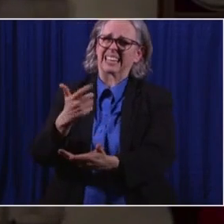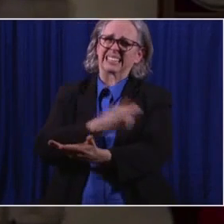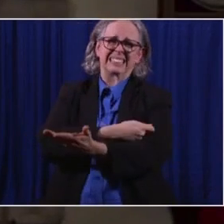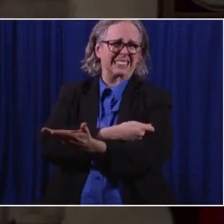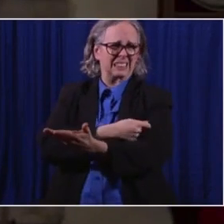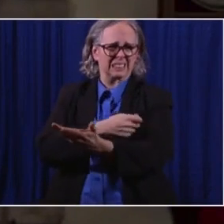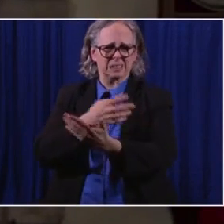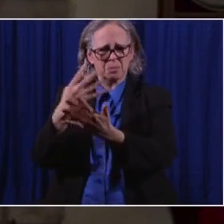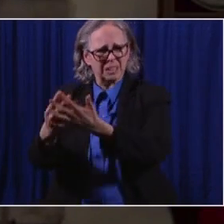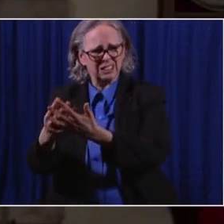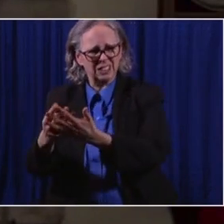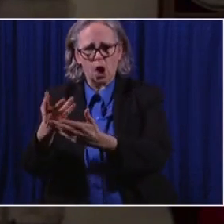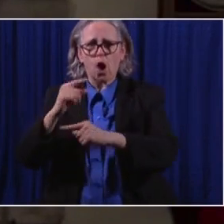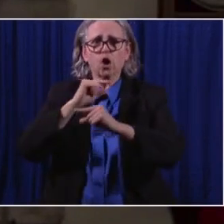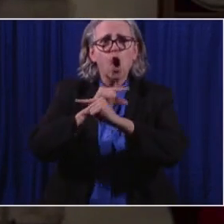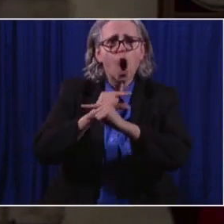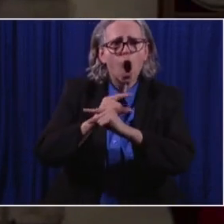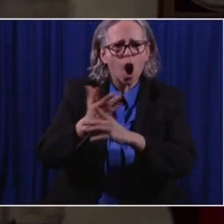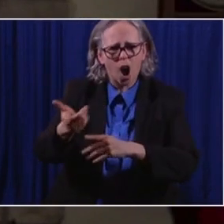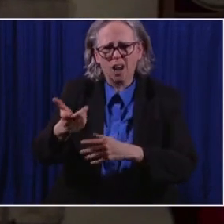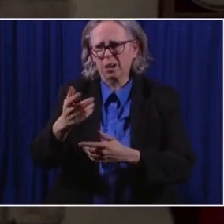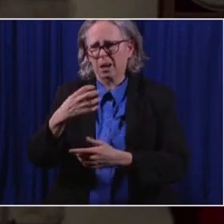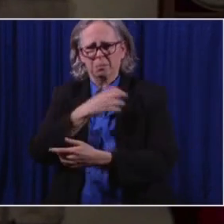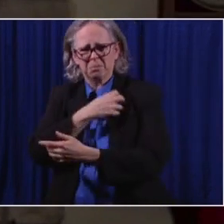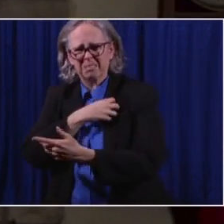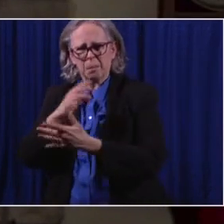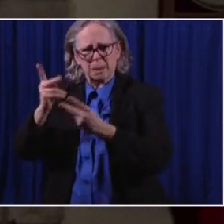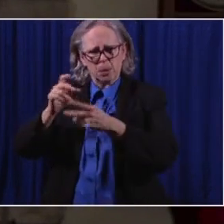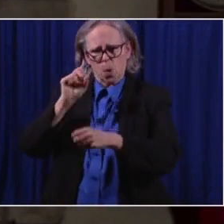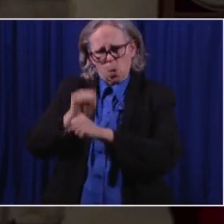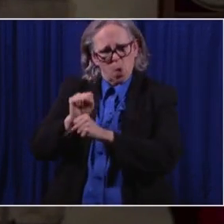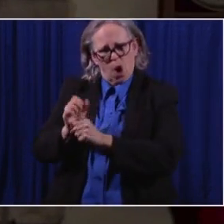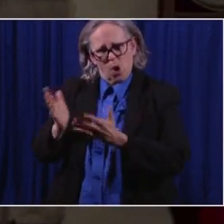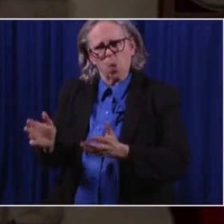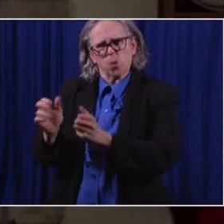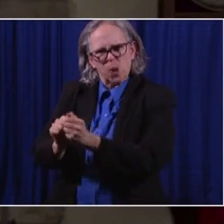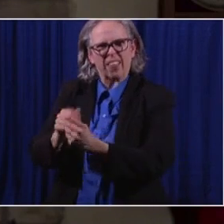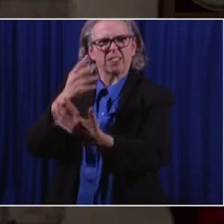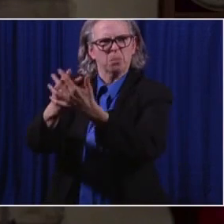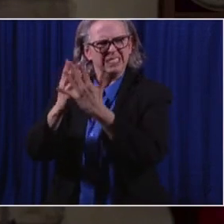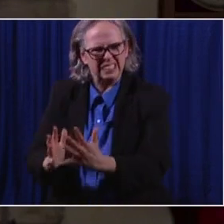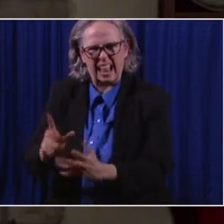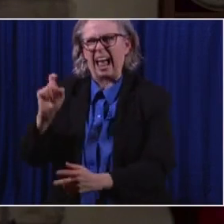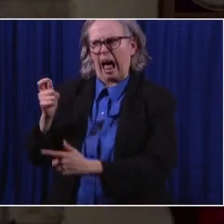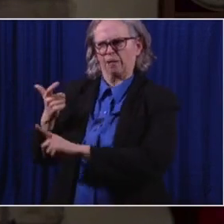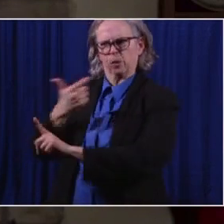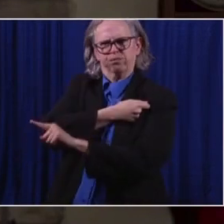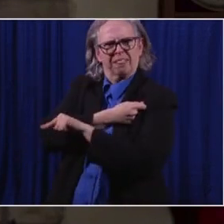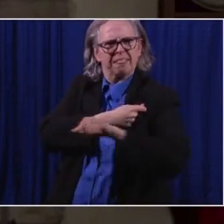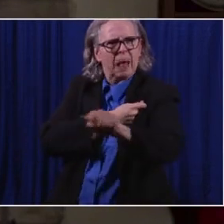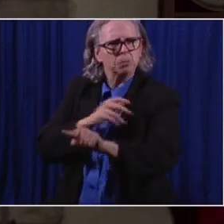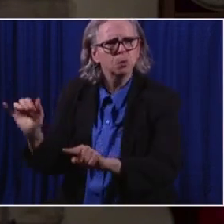with prisoners, we need to get them vaccinated. Again, they're people who can be at